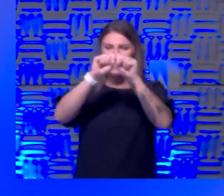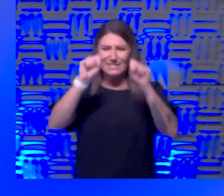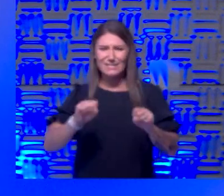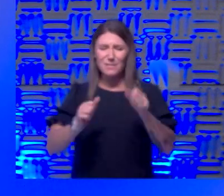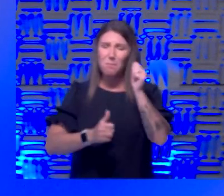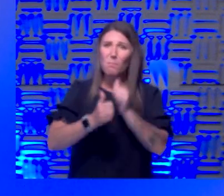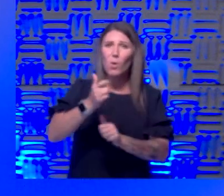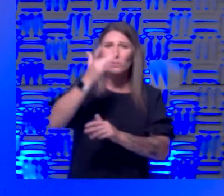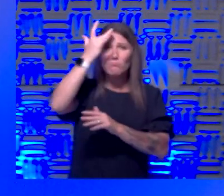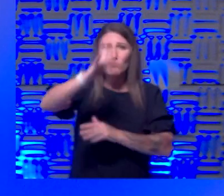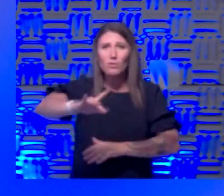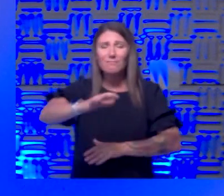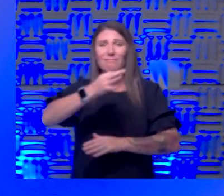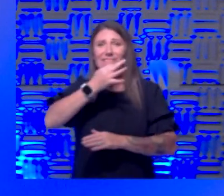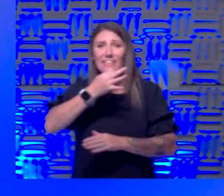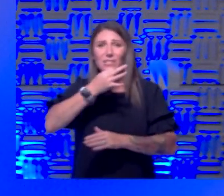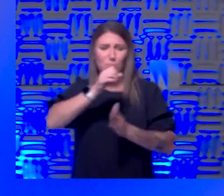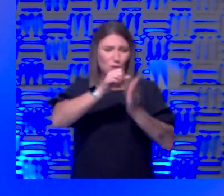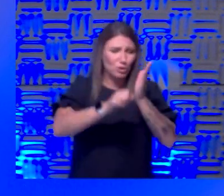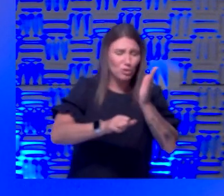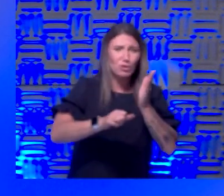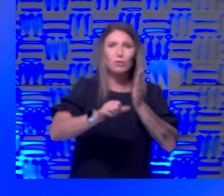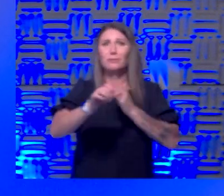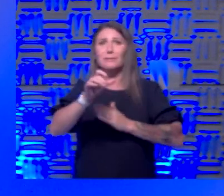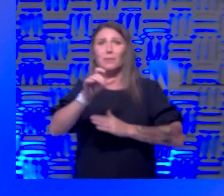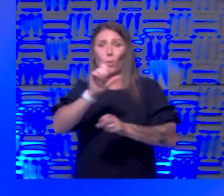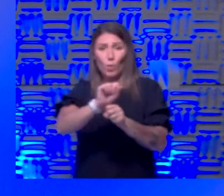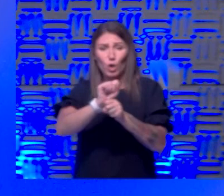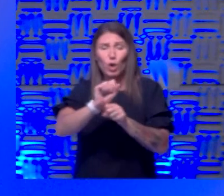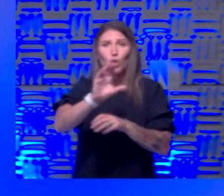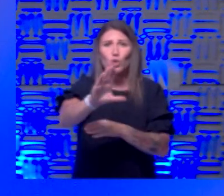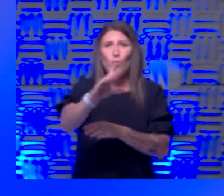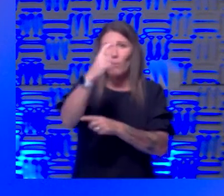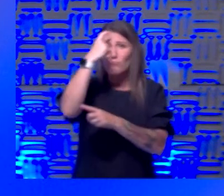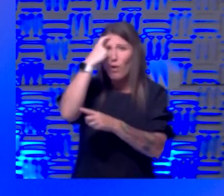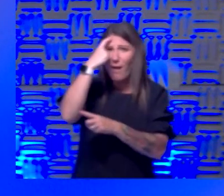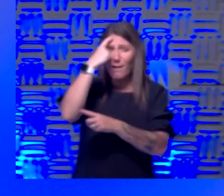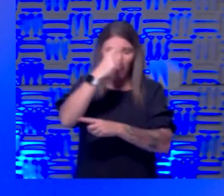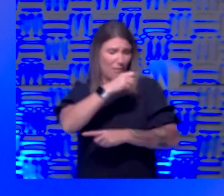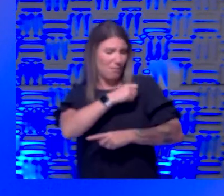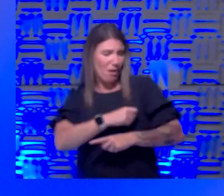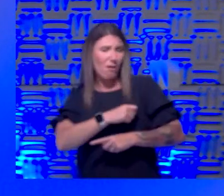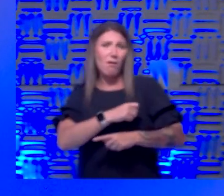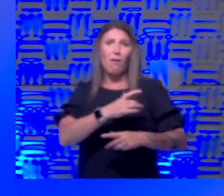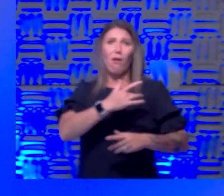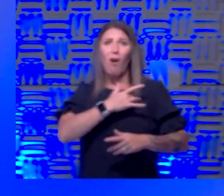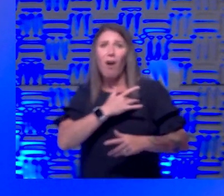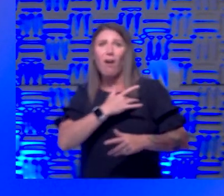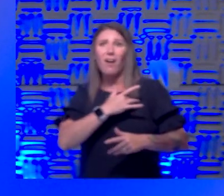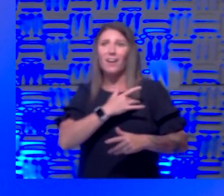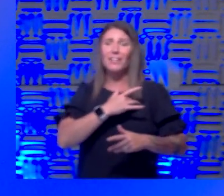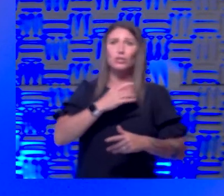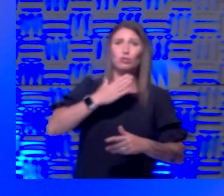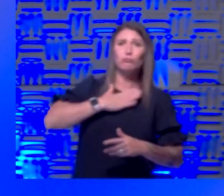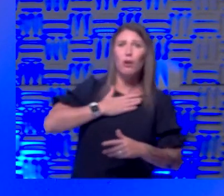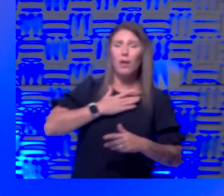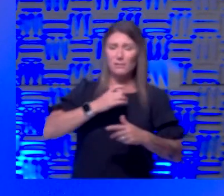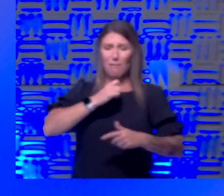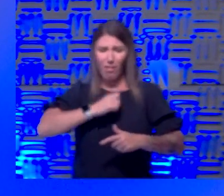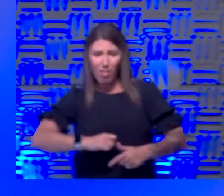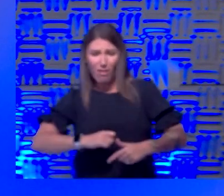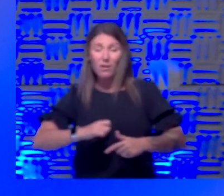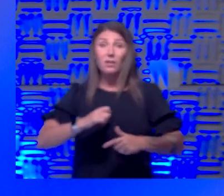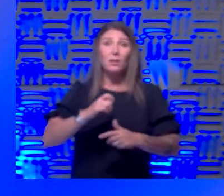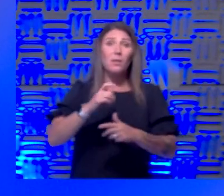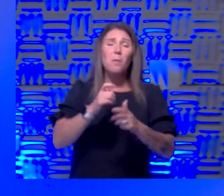most brilliant surgeons working on your brain and in your chest, on your heart, every day for hours at a time, doing the most intricate